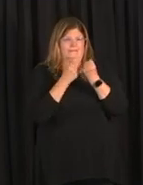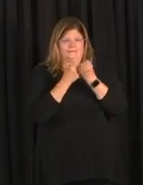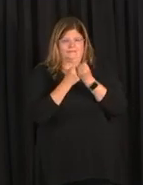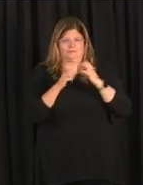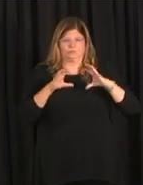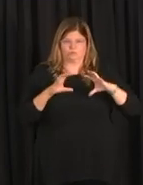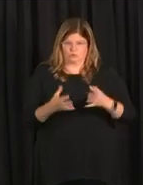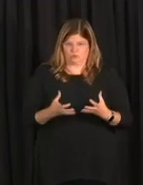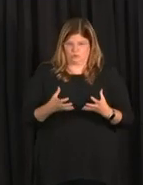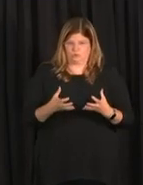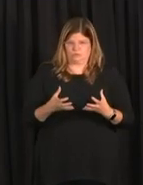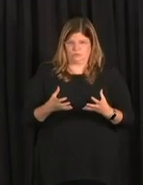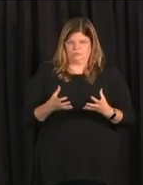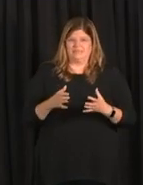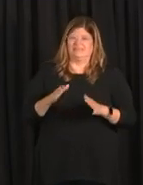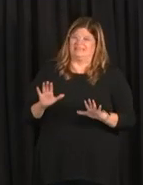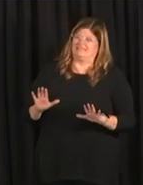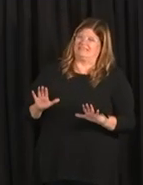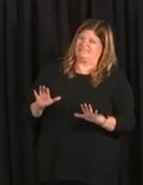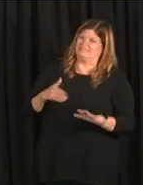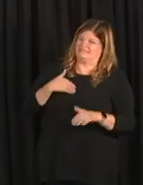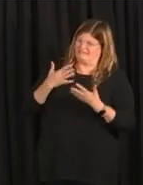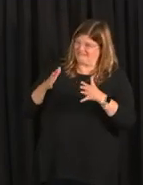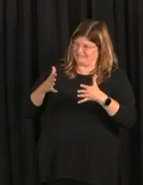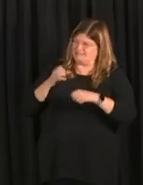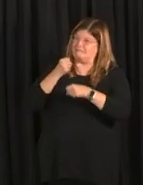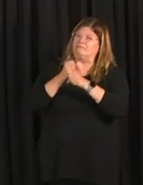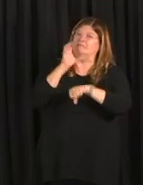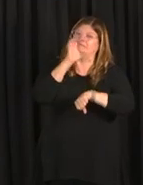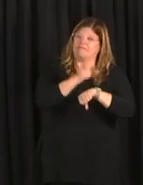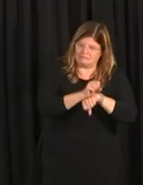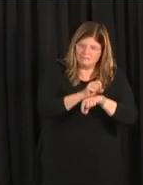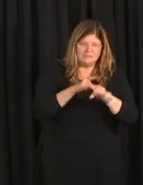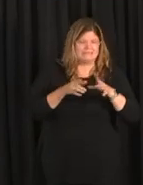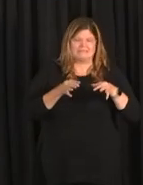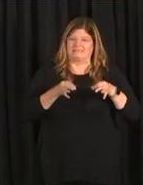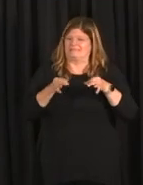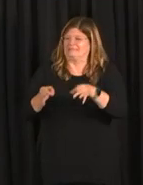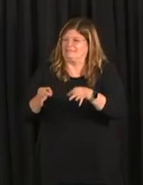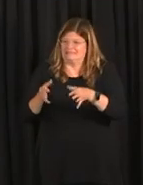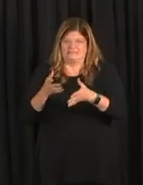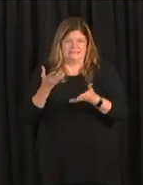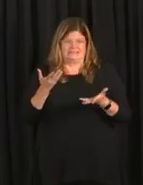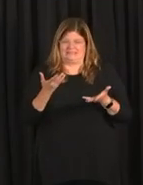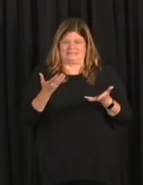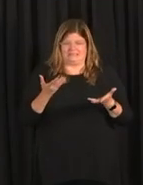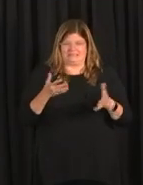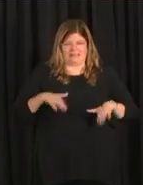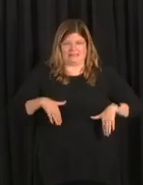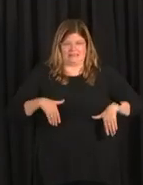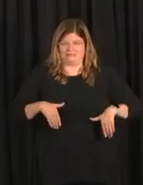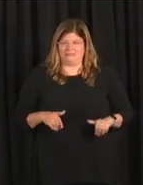ago, and I haven't, so they're on the list, top of the list, after tomorrow.